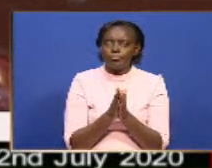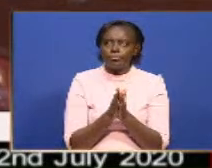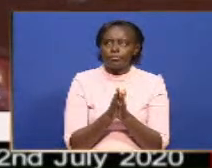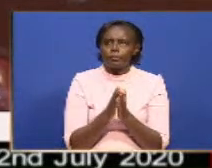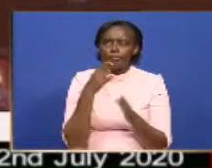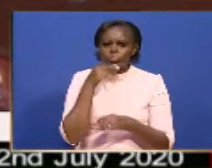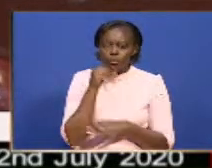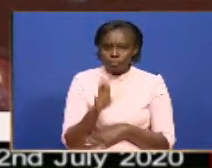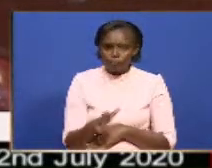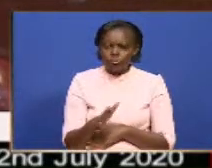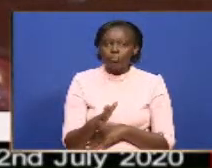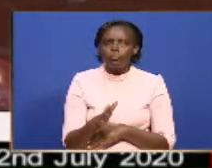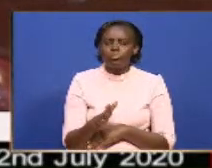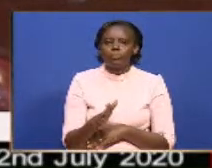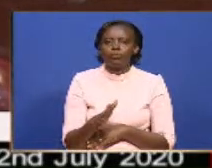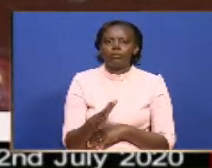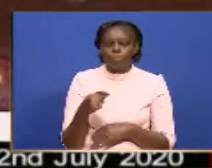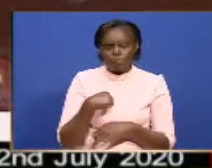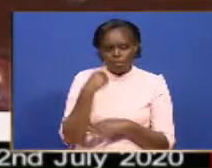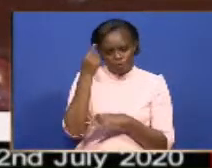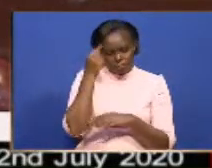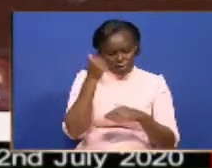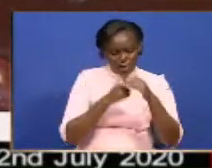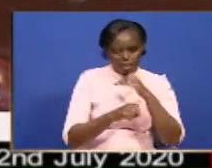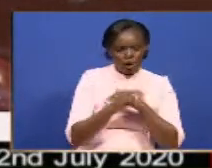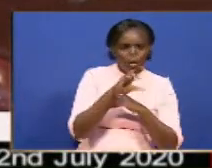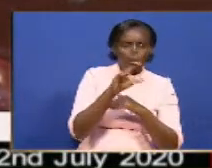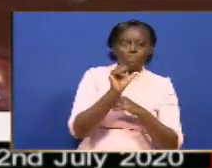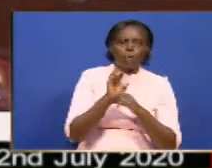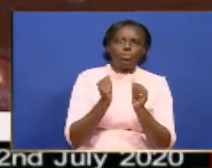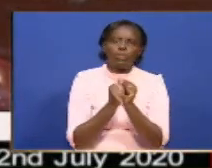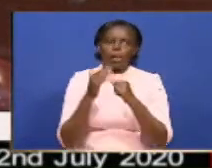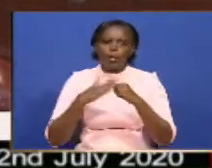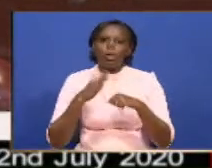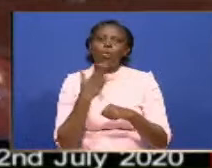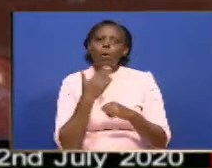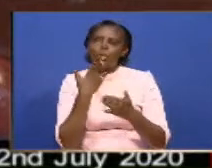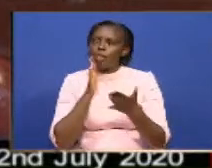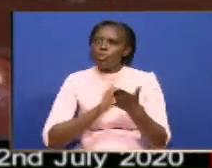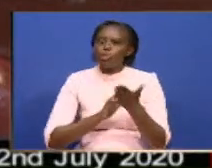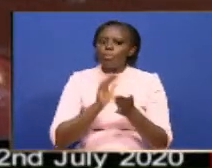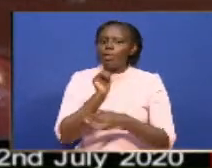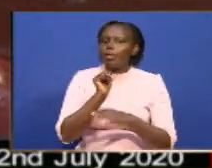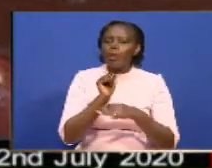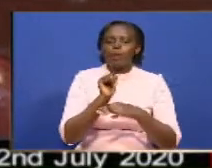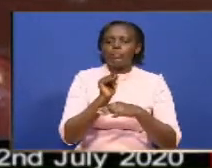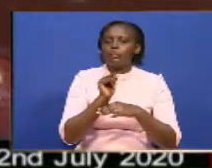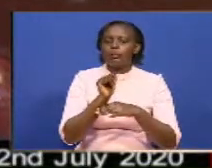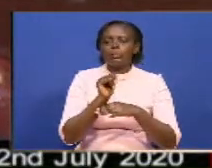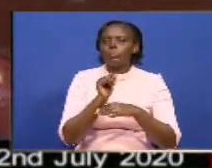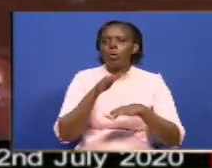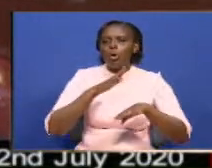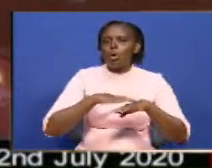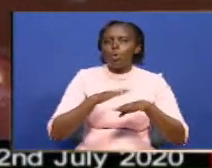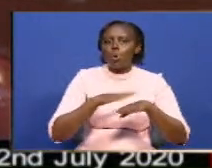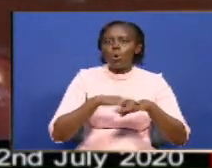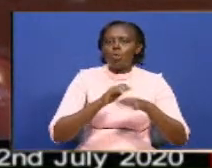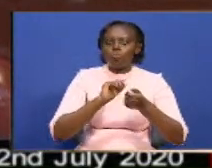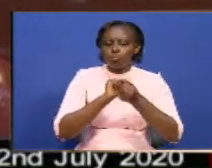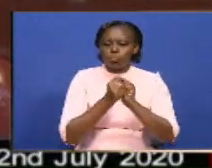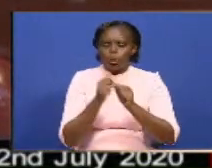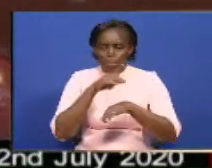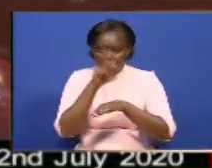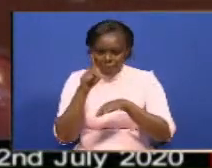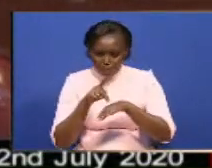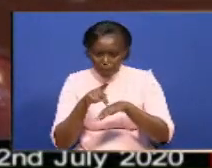Madam Speaker, I think under clause 19, I would also want to suggest that the breaches on non-refoulement principle